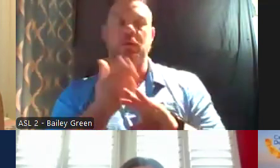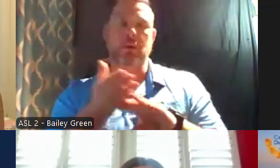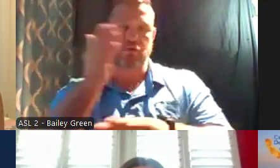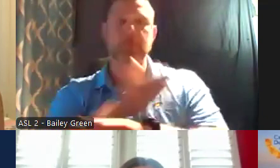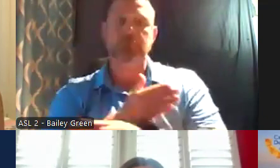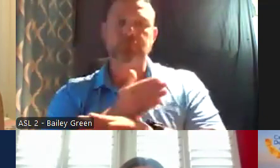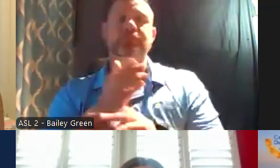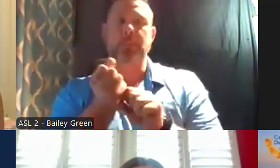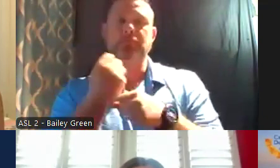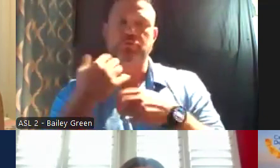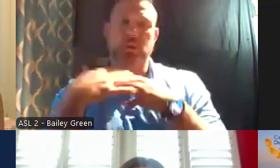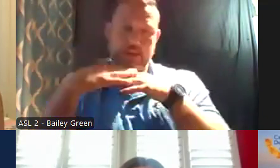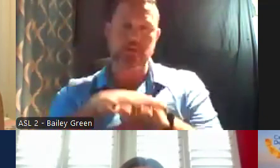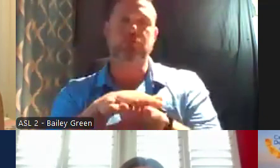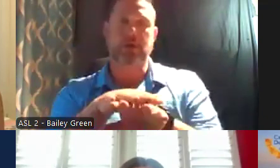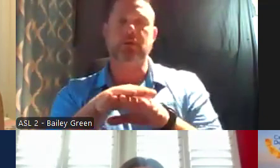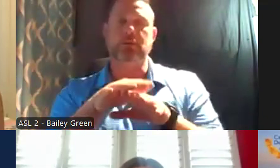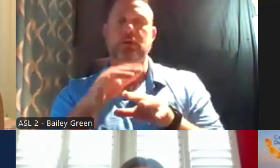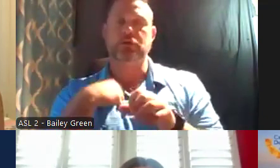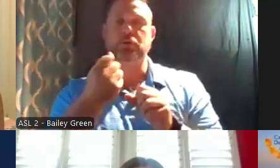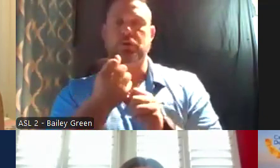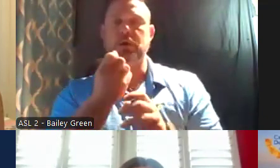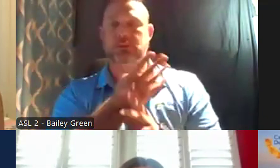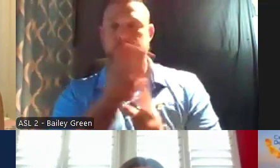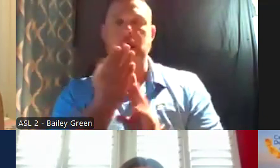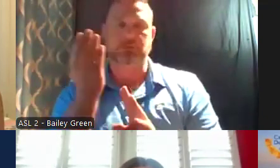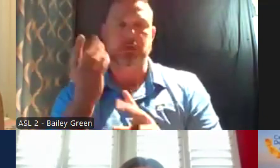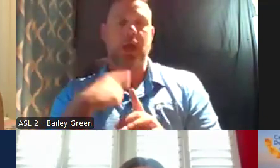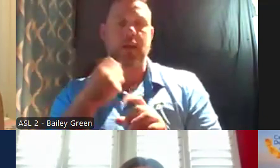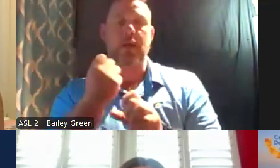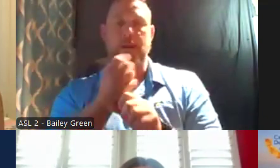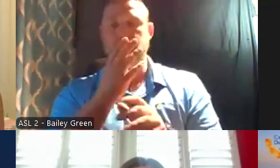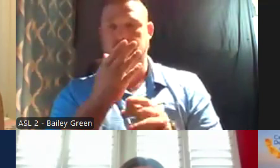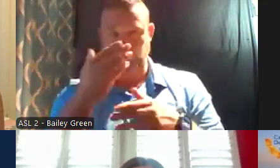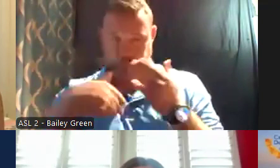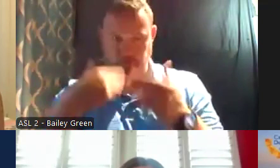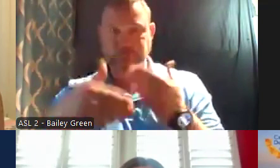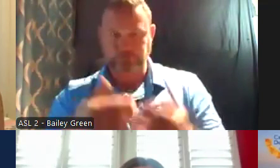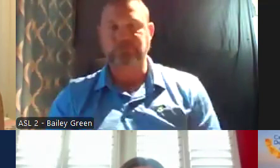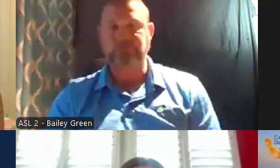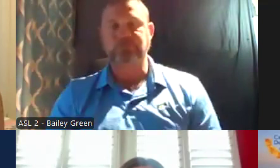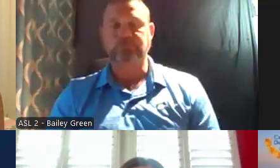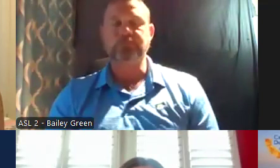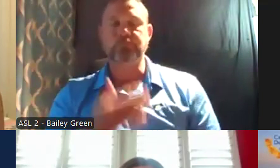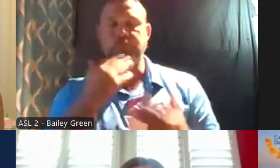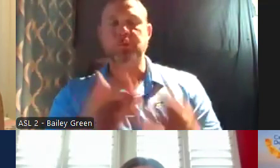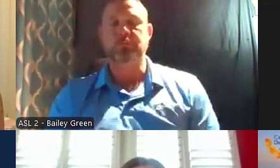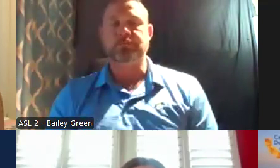sure that we integrate that into the slides and our work going forward. So thank you for bringing that up.